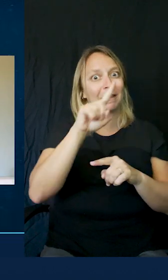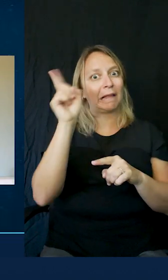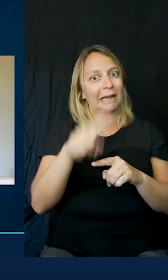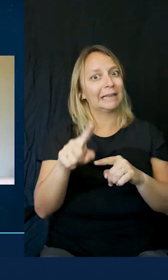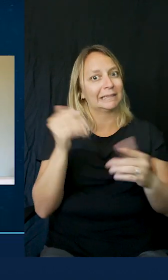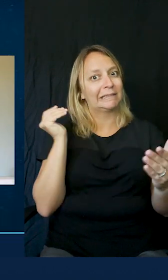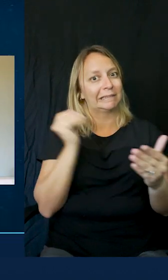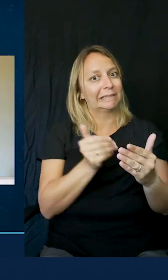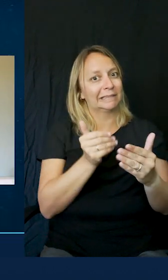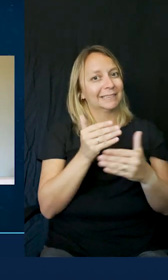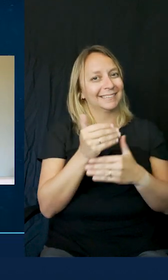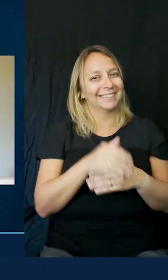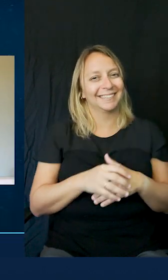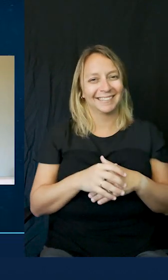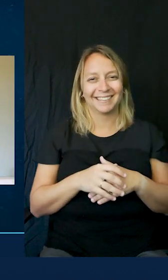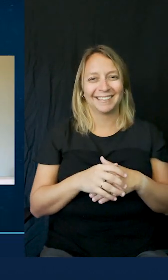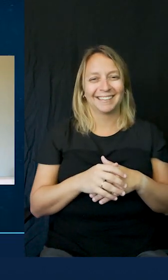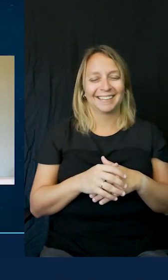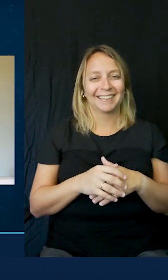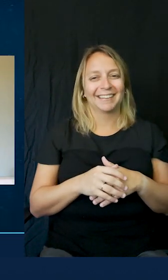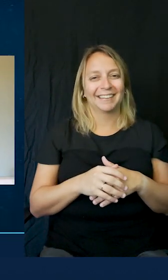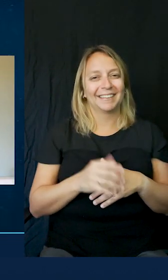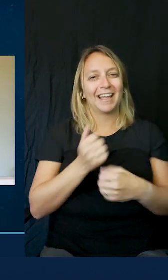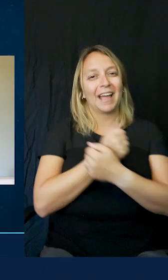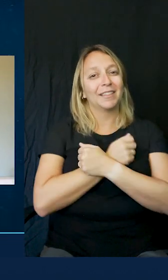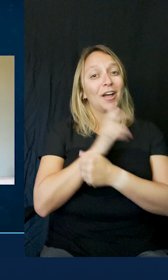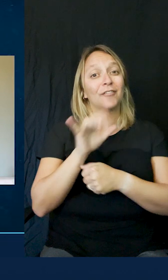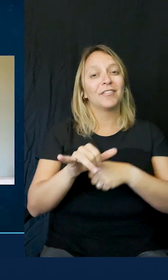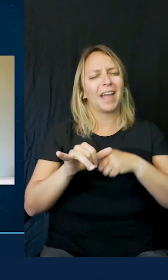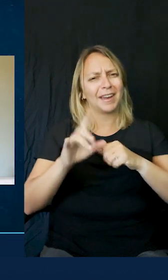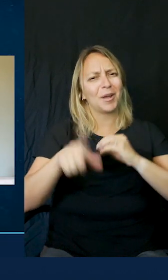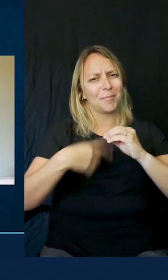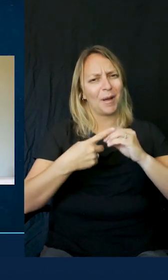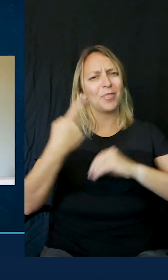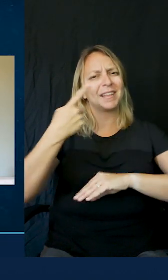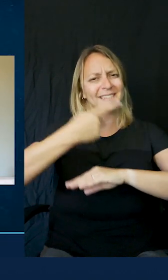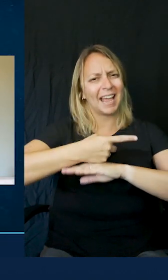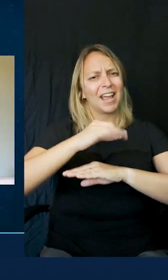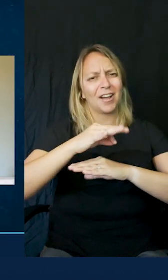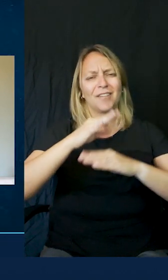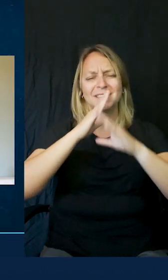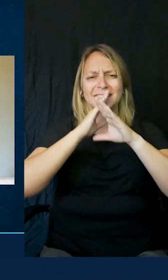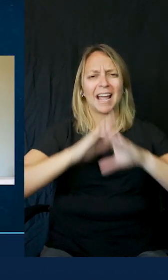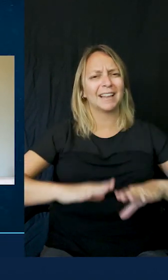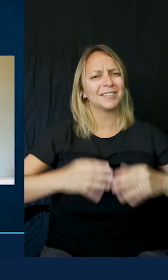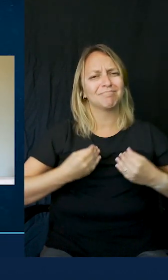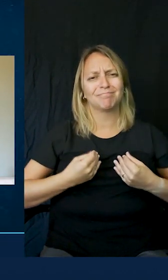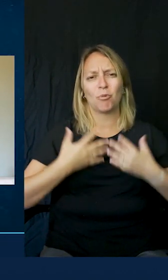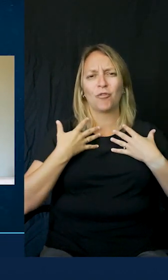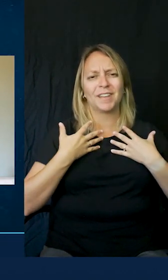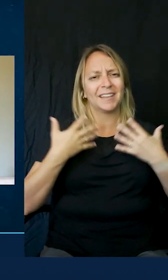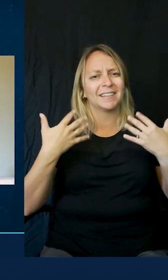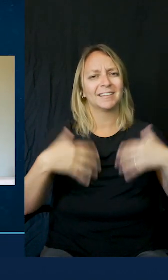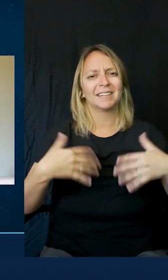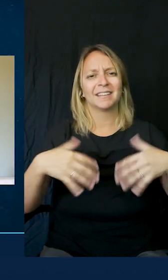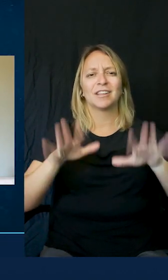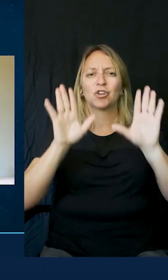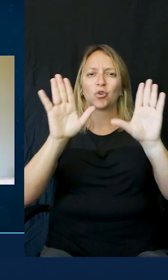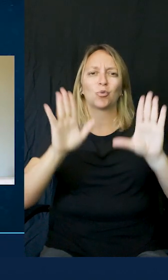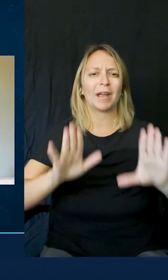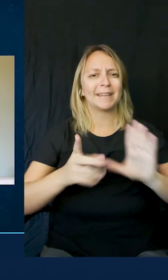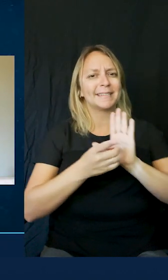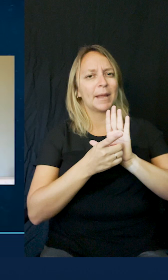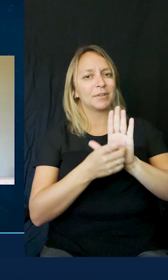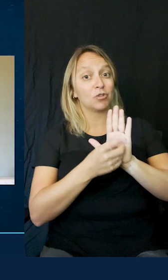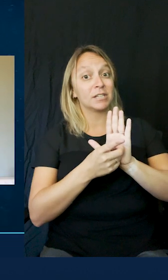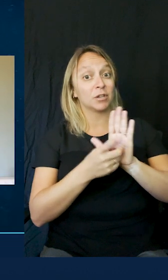done. Thank you. Yeah, I love that story about the day of silence. I think is just so moving, and it's really such a great demonstration of